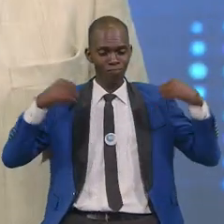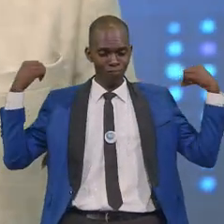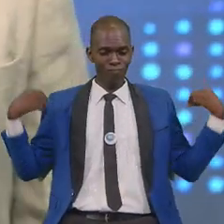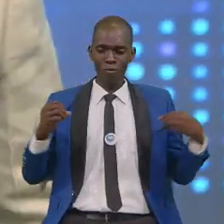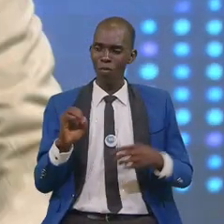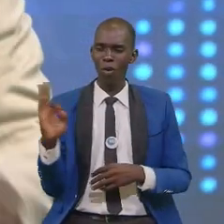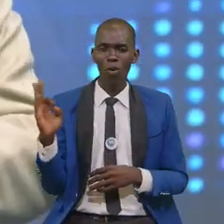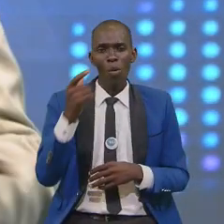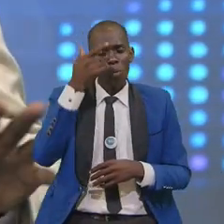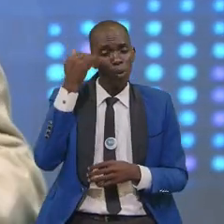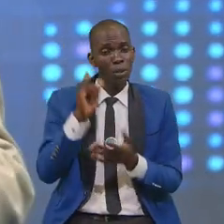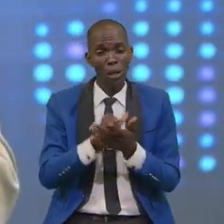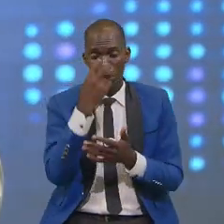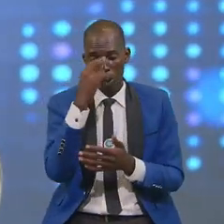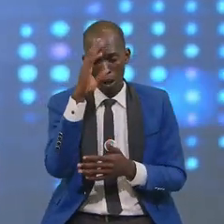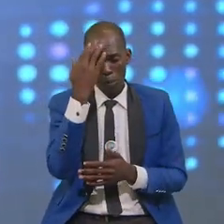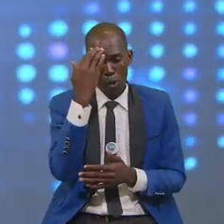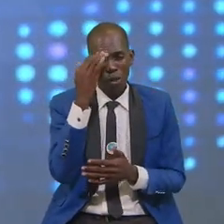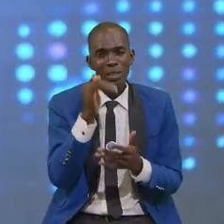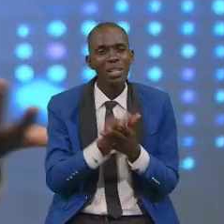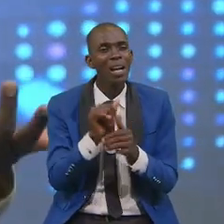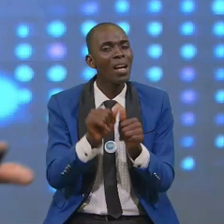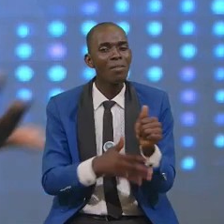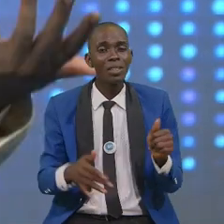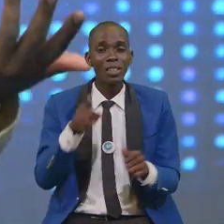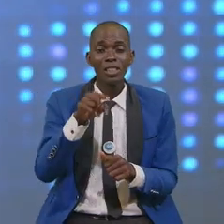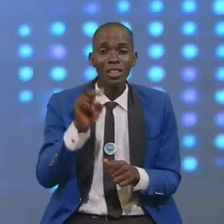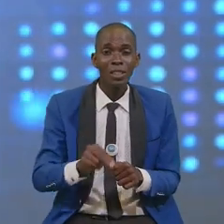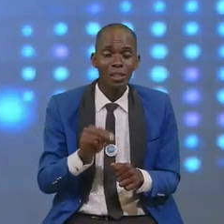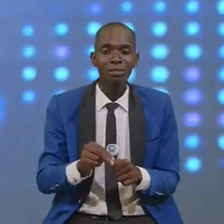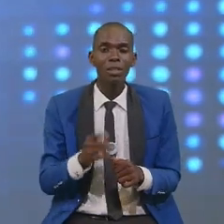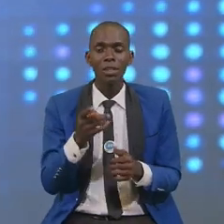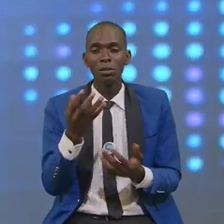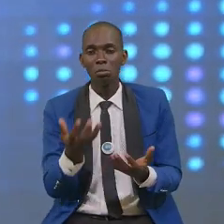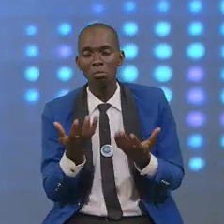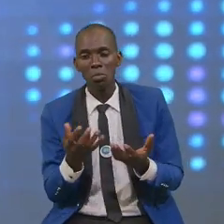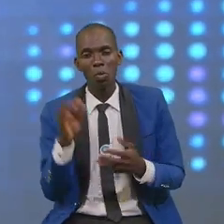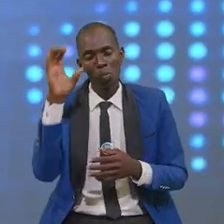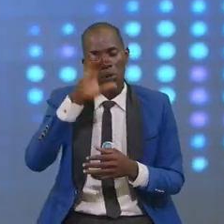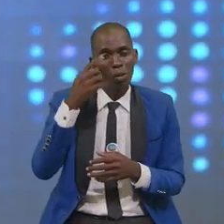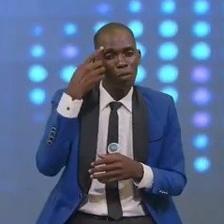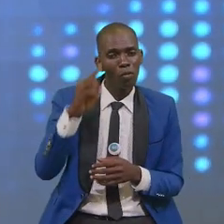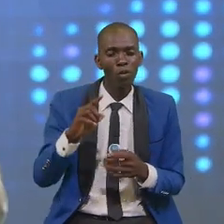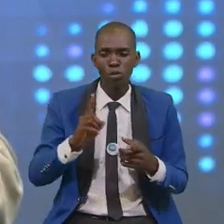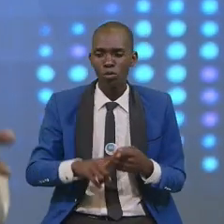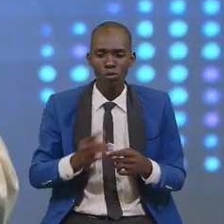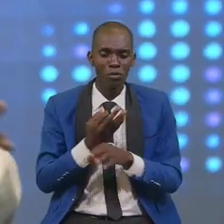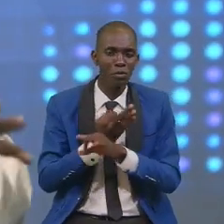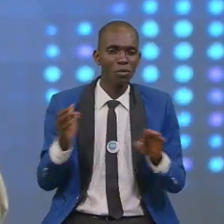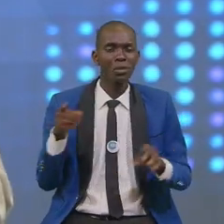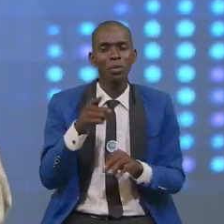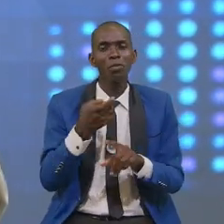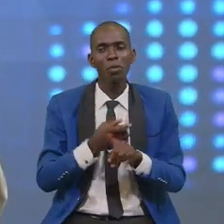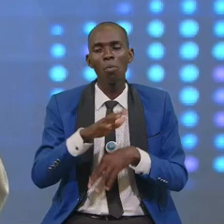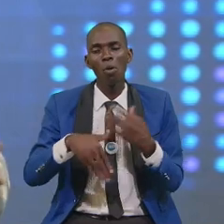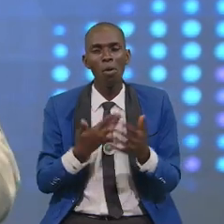because he knew everything he was looking for to release all that tension and all